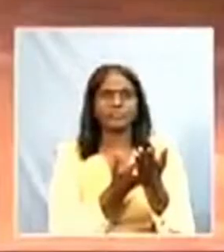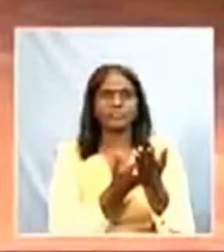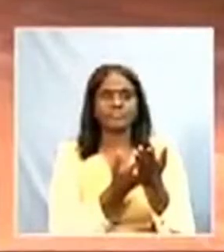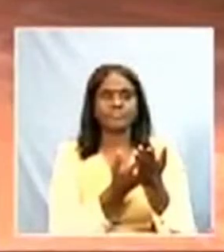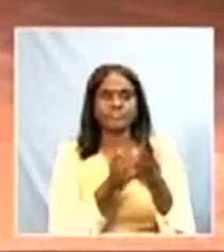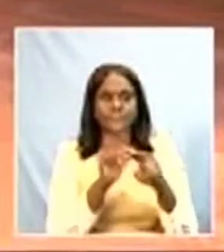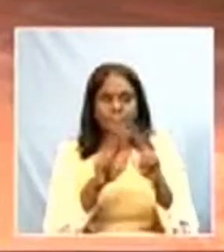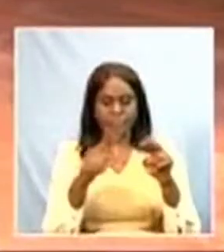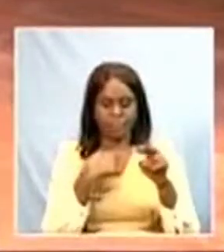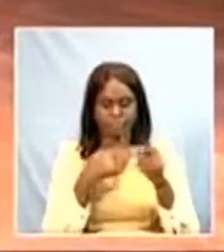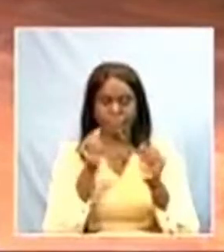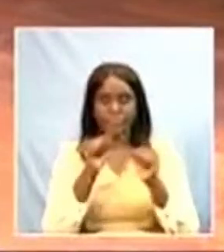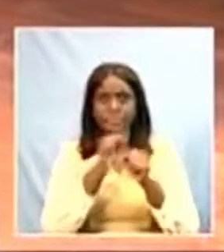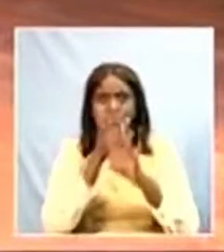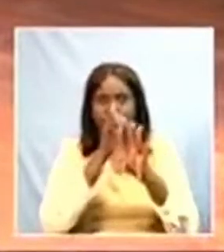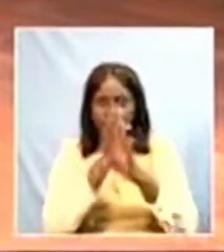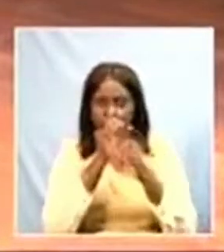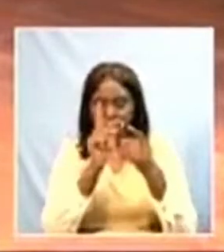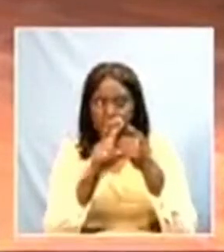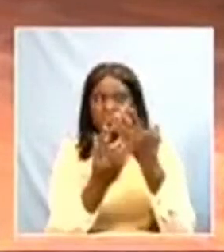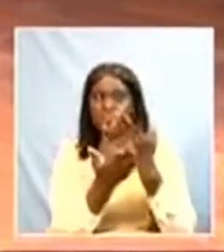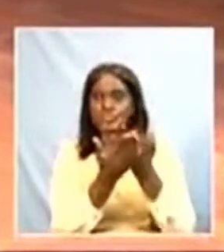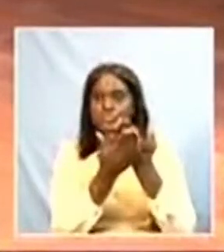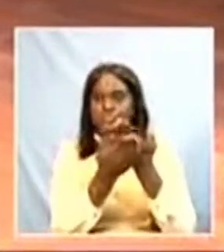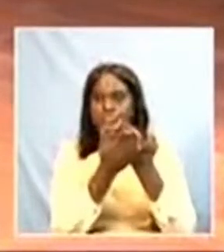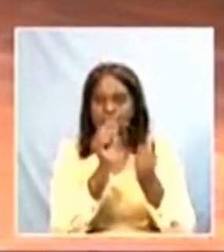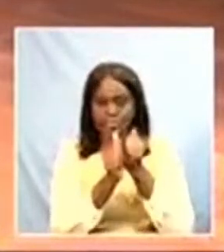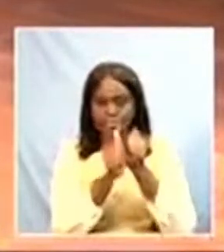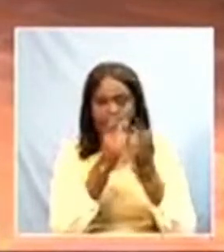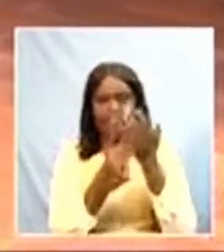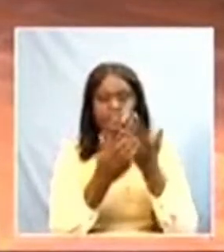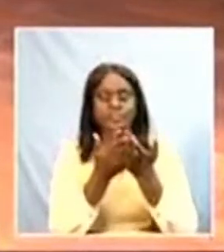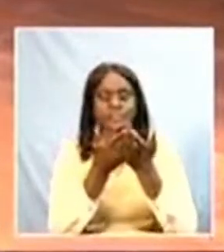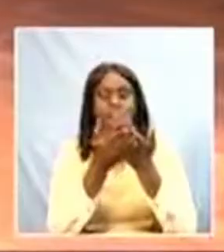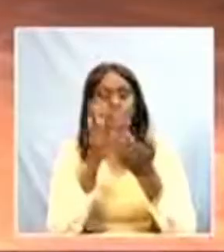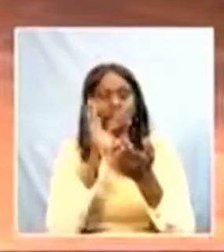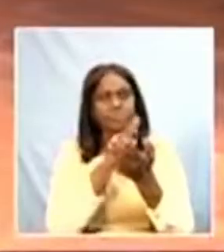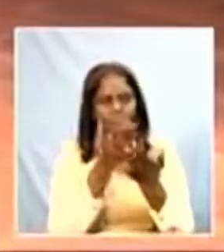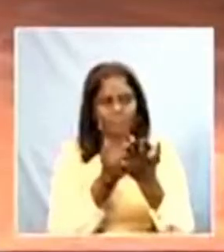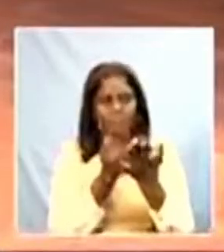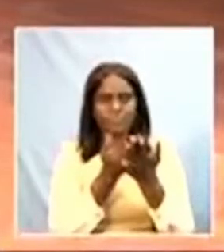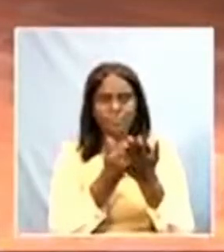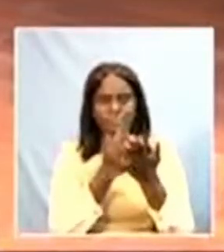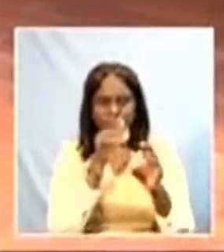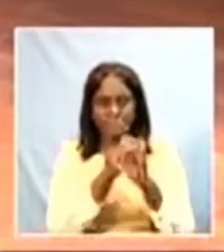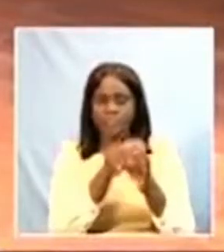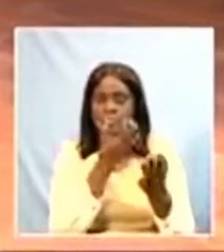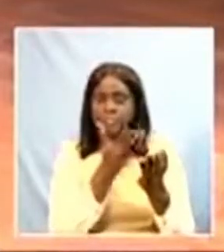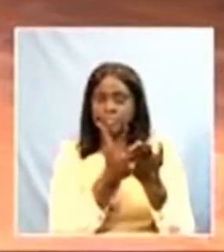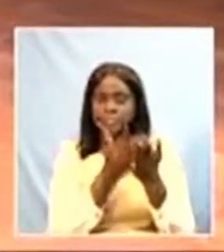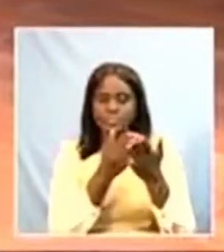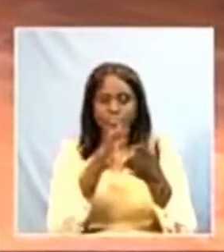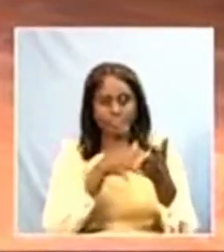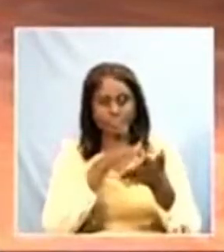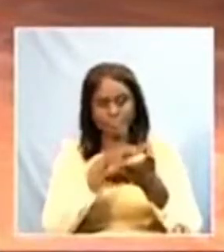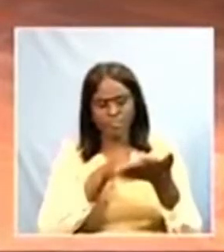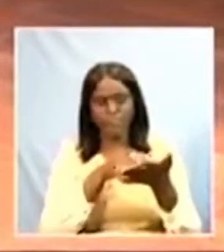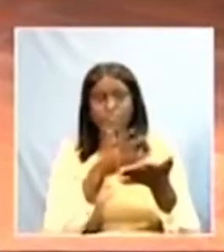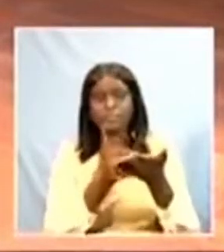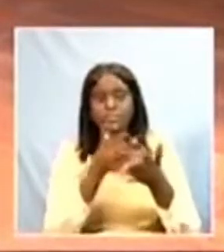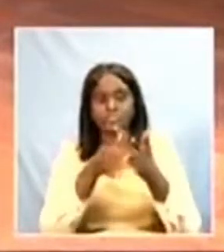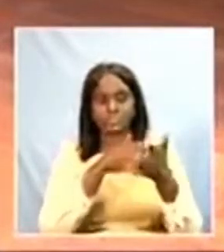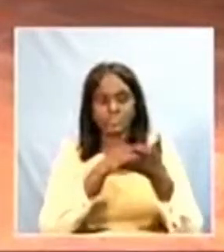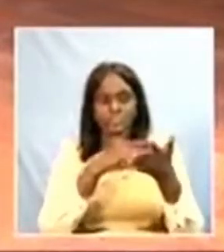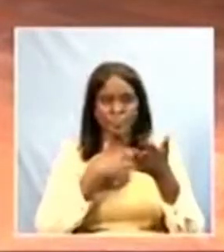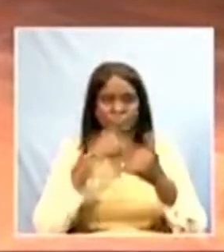Chair, maybe I can refer you to the addendum that was submitted. On the ledgers, there's